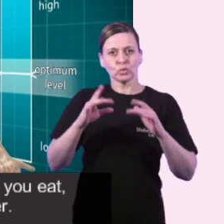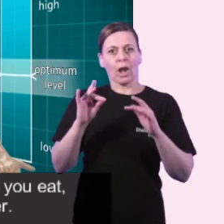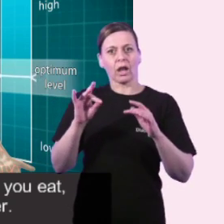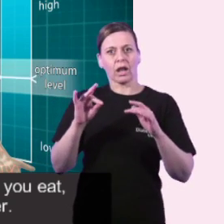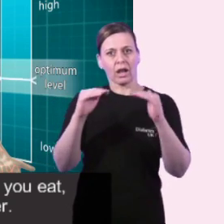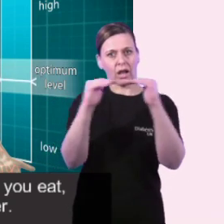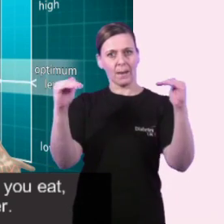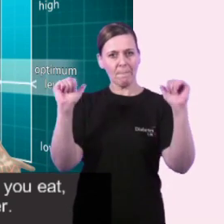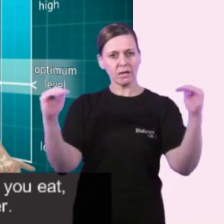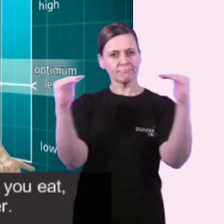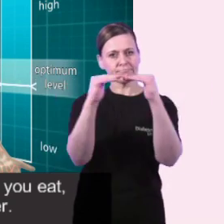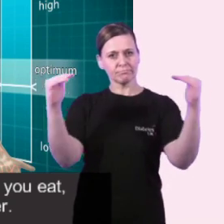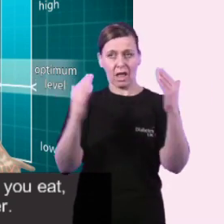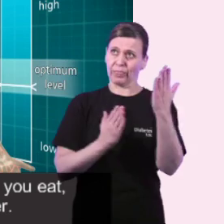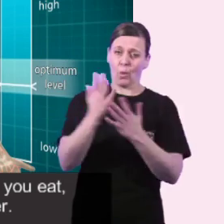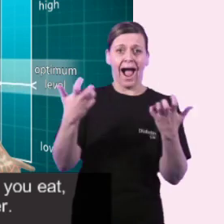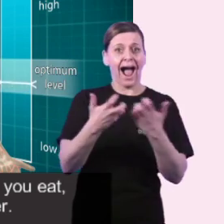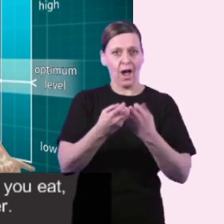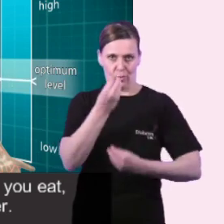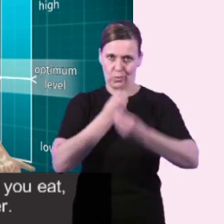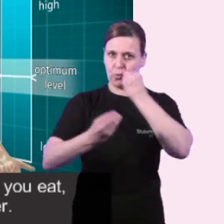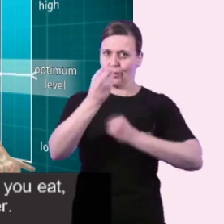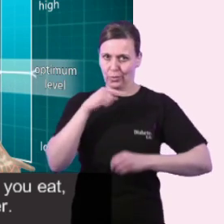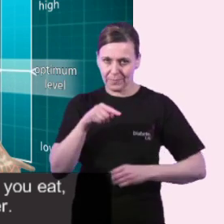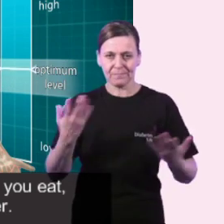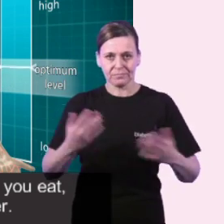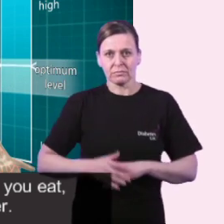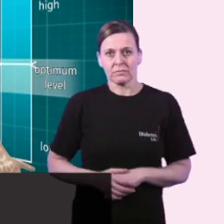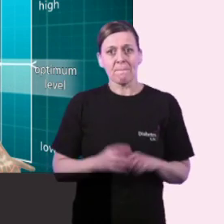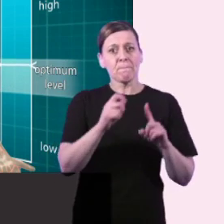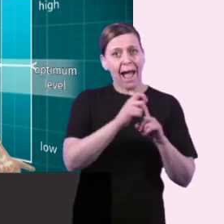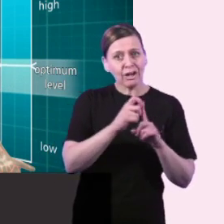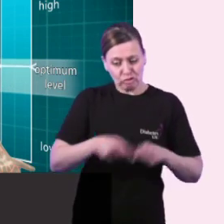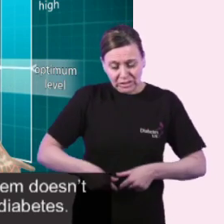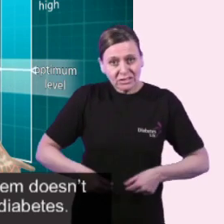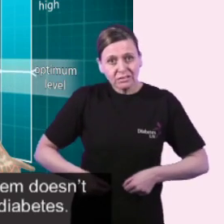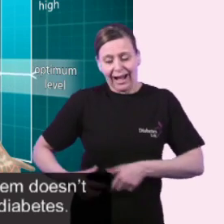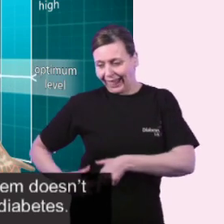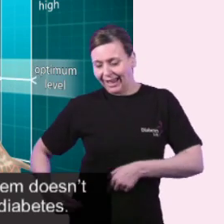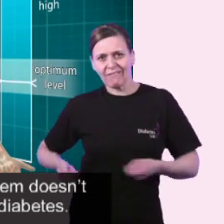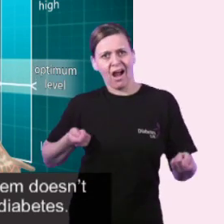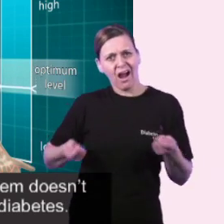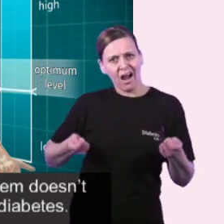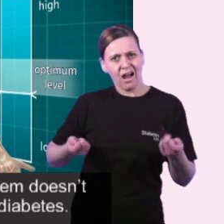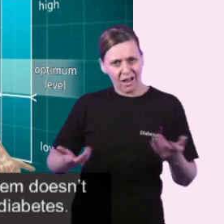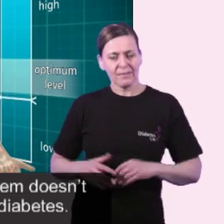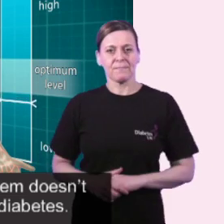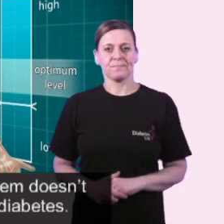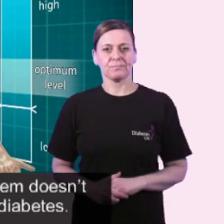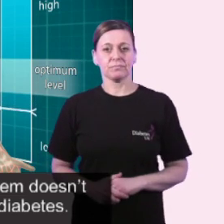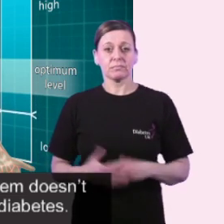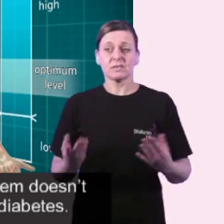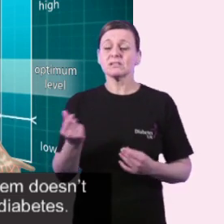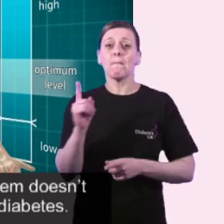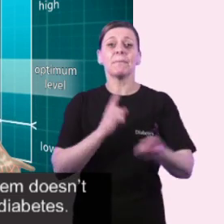the food you eat, the pancreas and the liver. However, in some people the system doesn't work properly